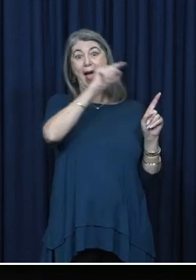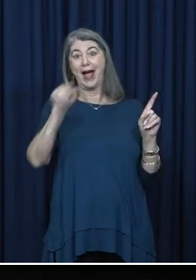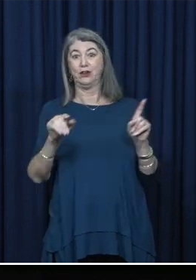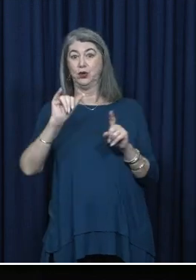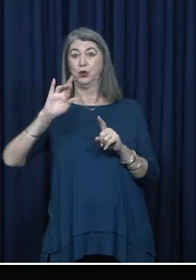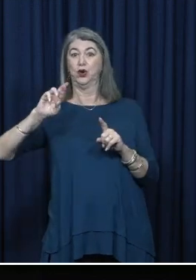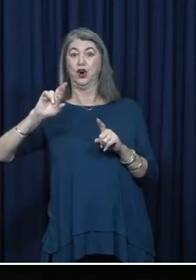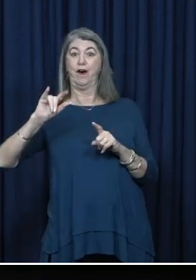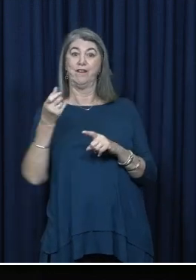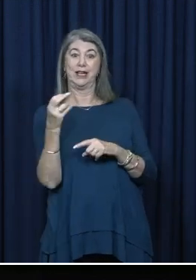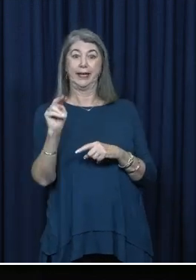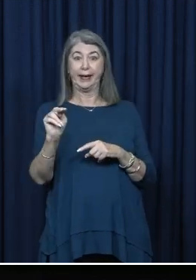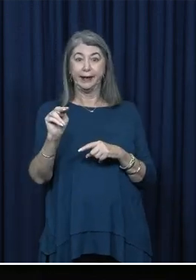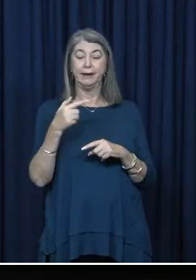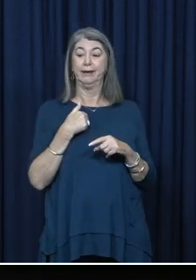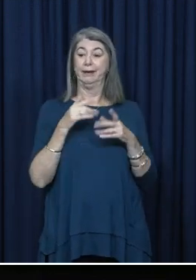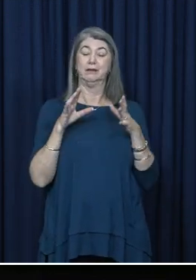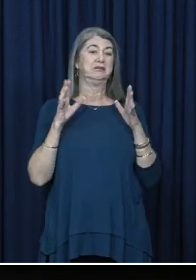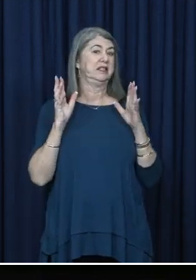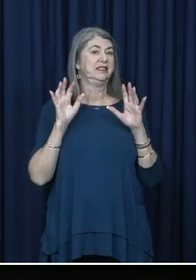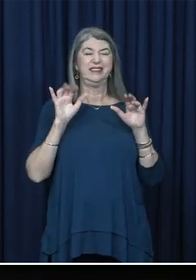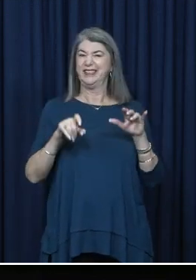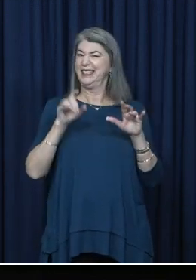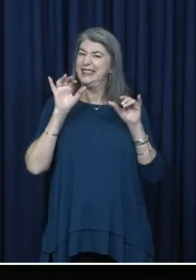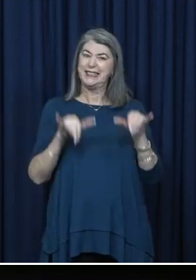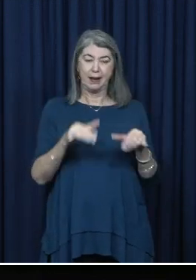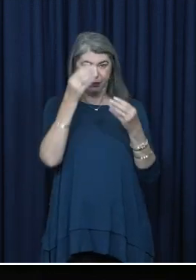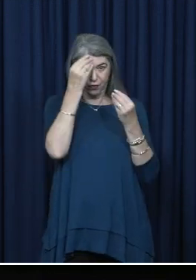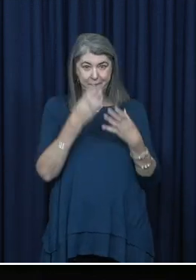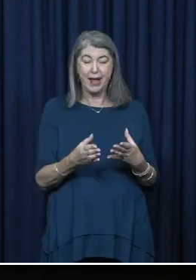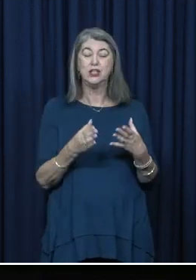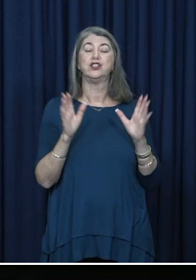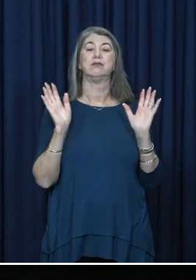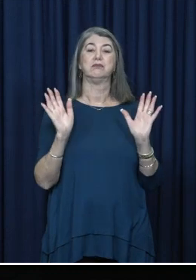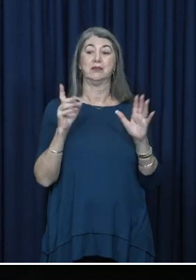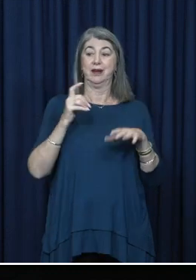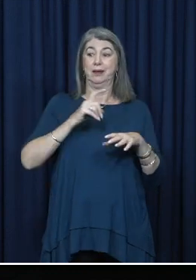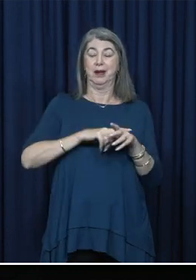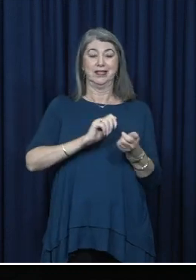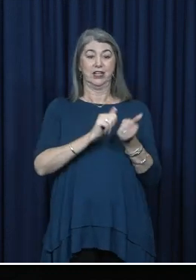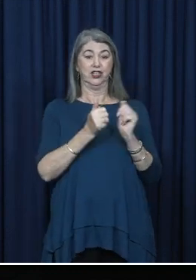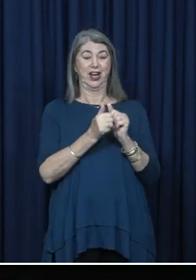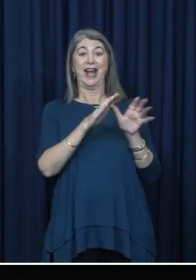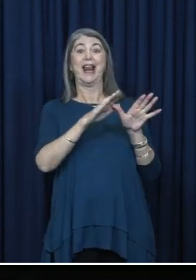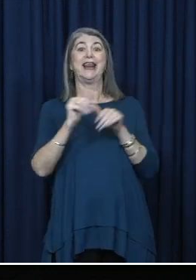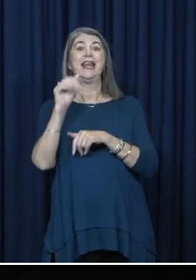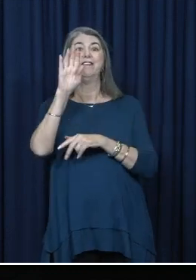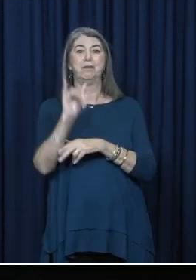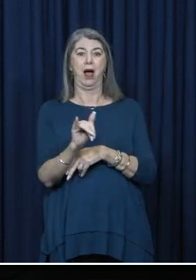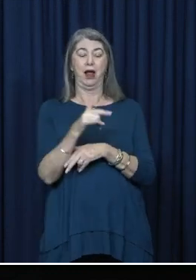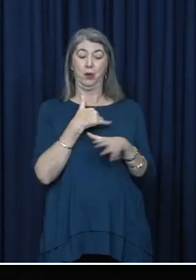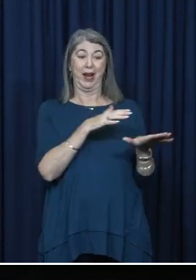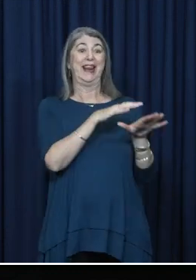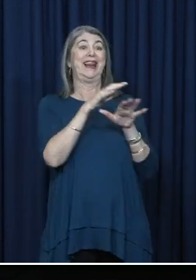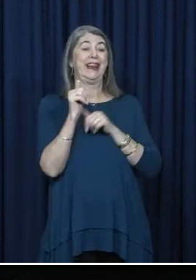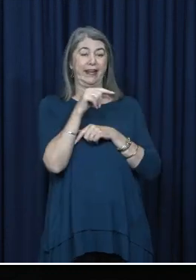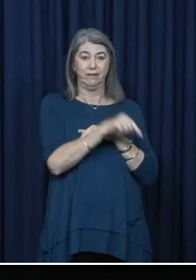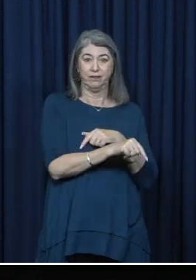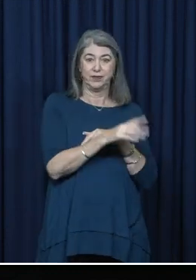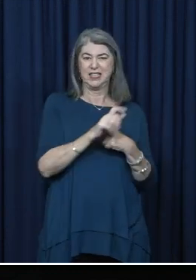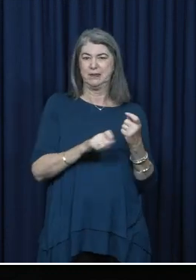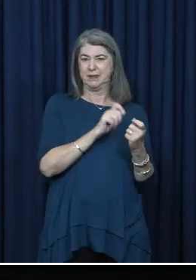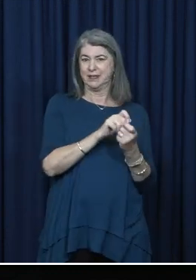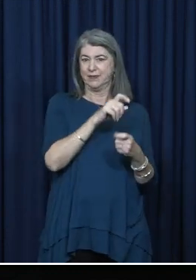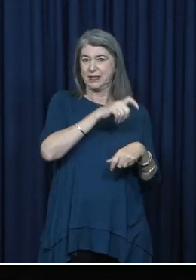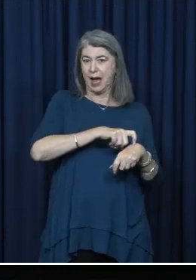Irvington. It's going to leave the same information as leave. This time it's going to switch to leave by because I want to leave my destination at a specific